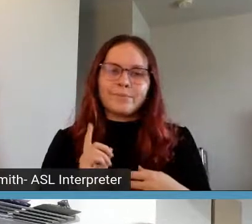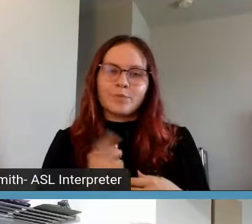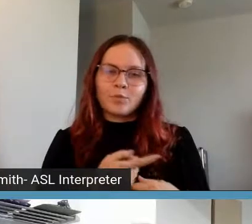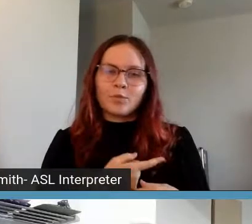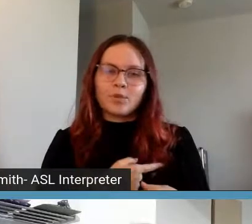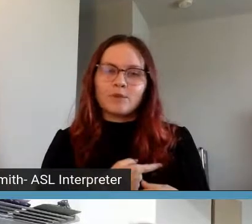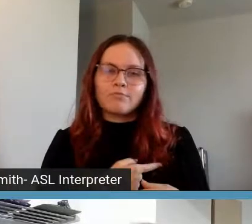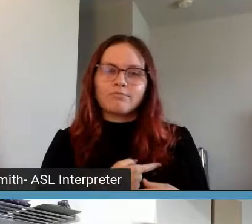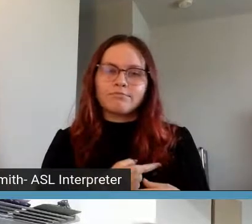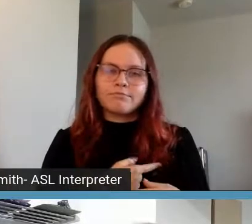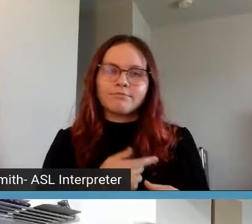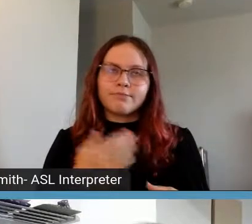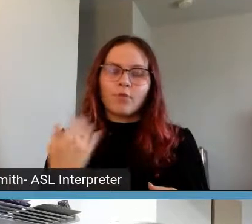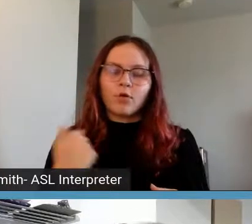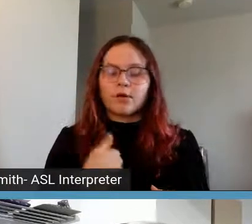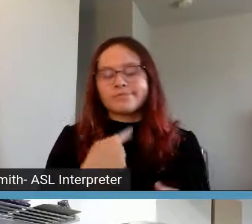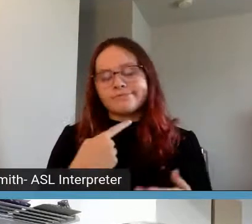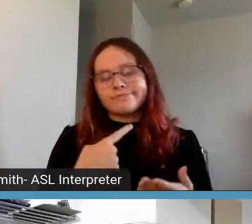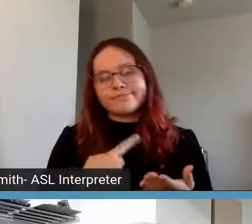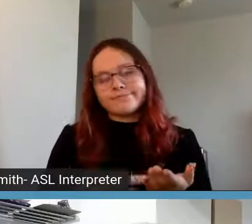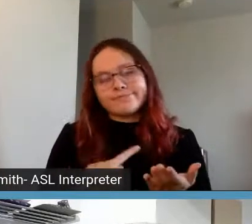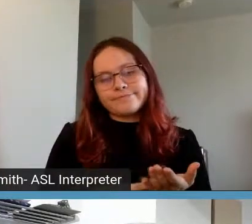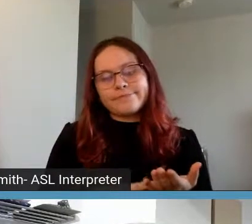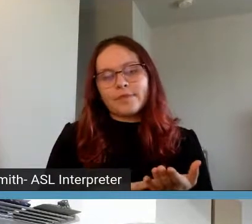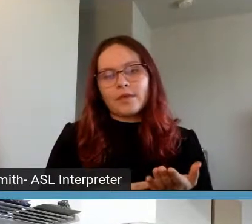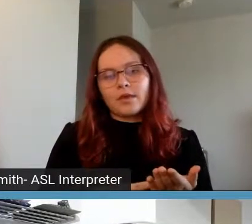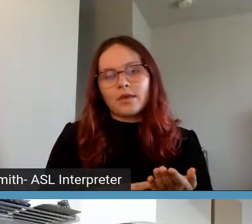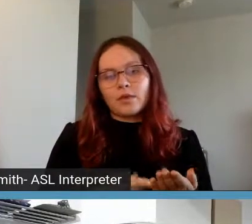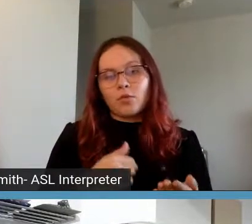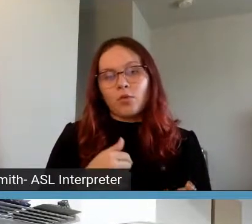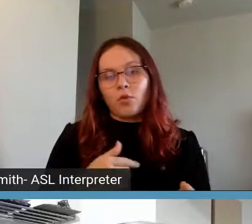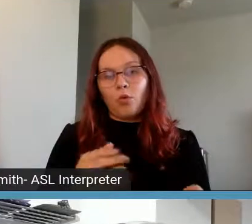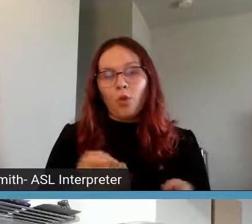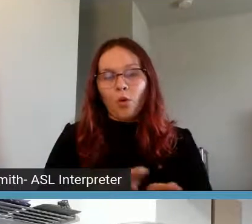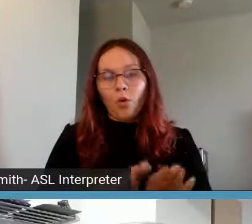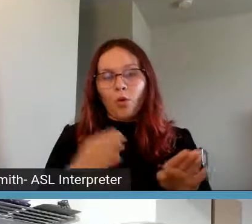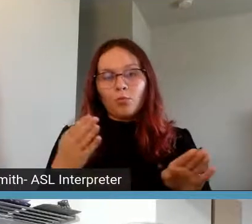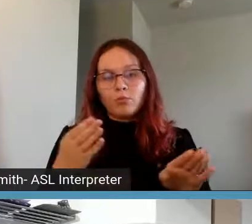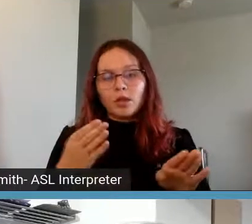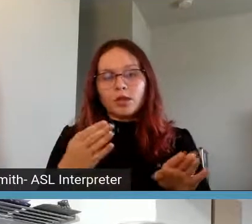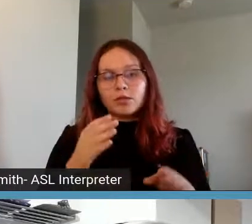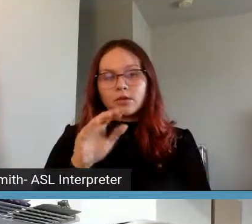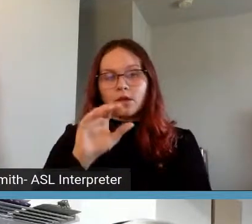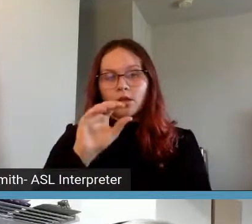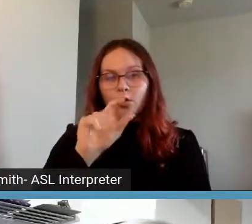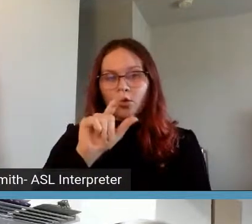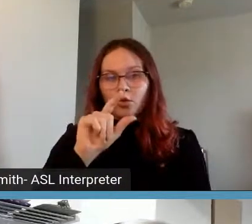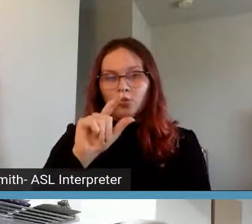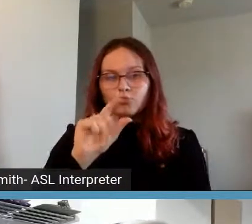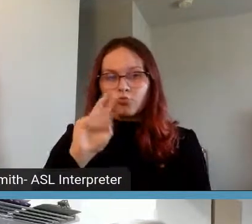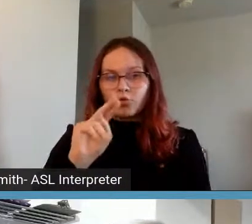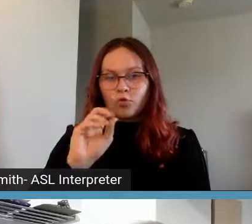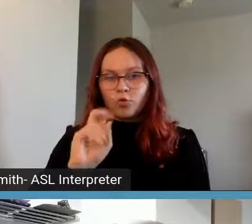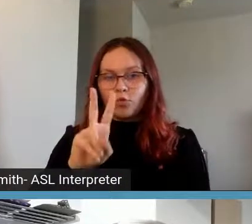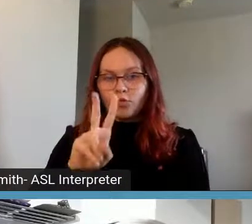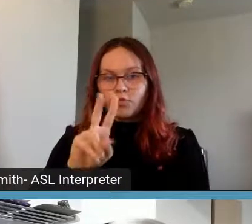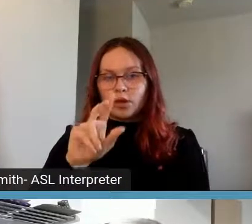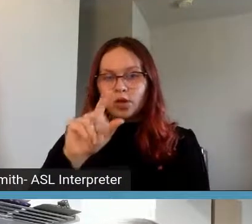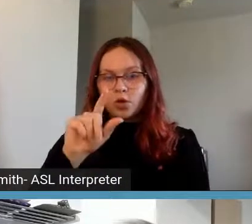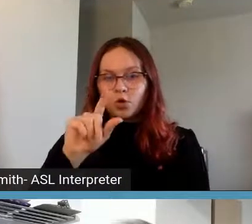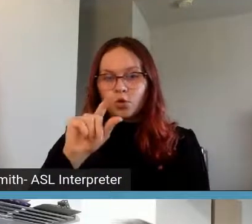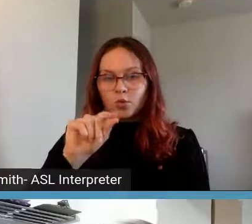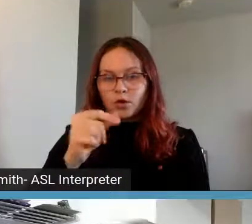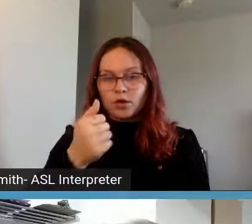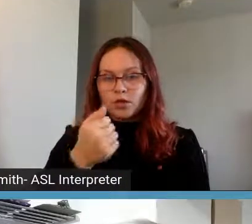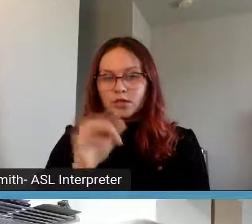as I had said, we had just reopened in November 2019 after 3 years of construction and then had to close again in March